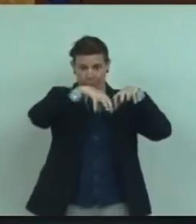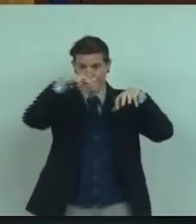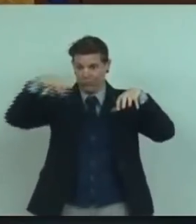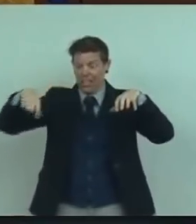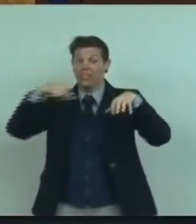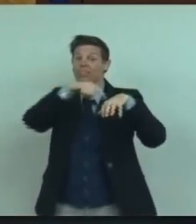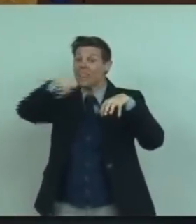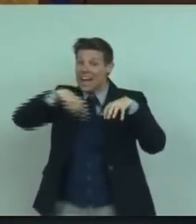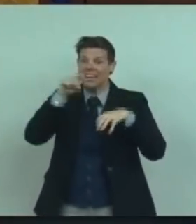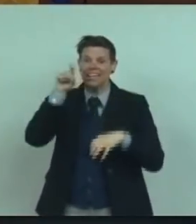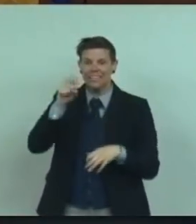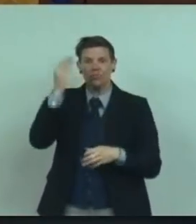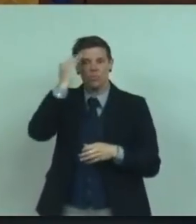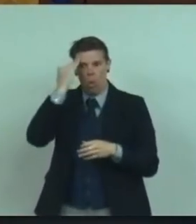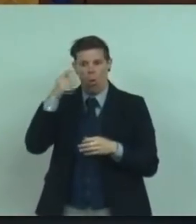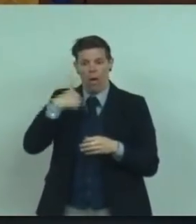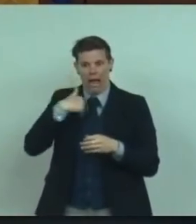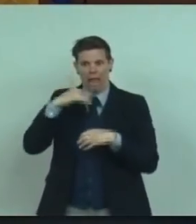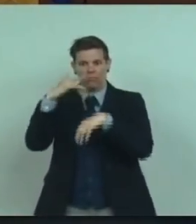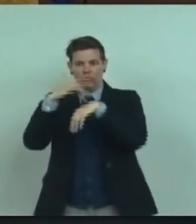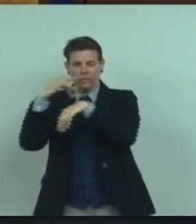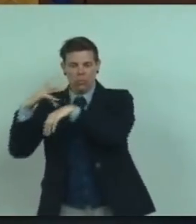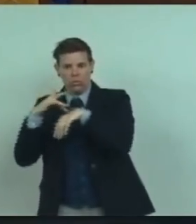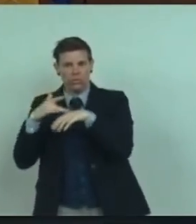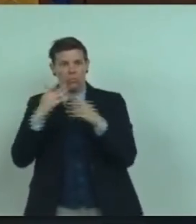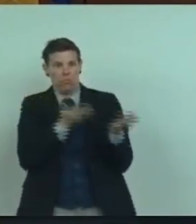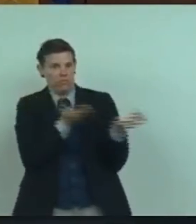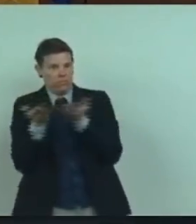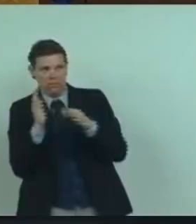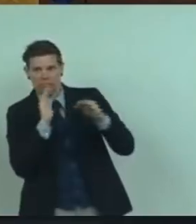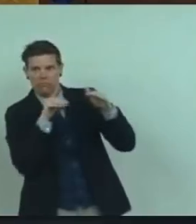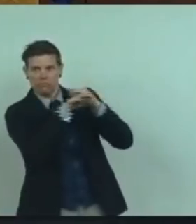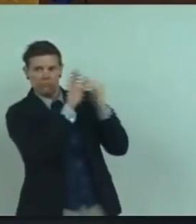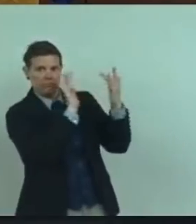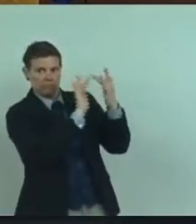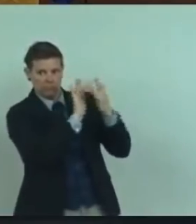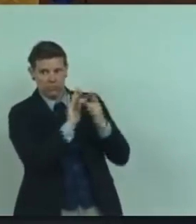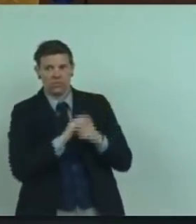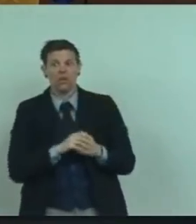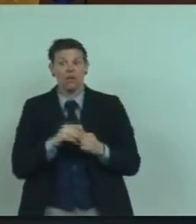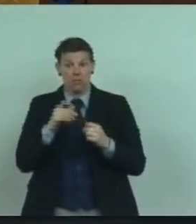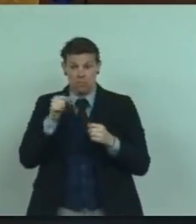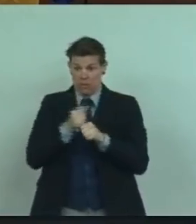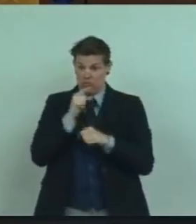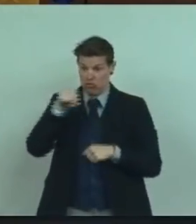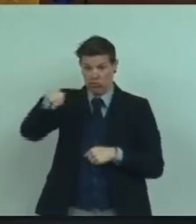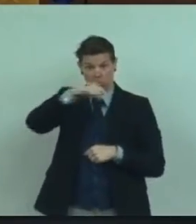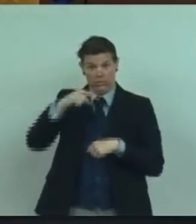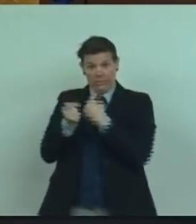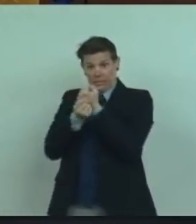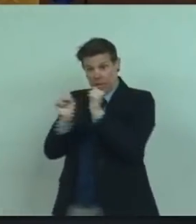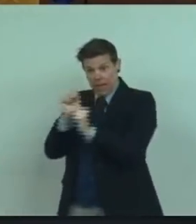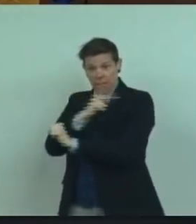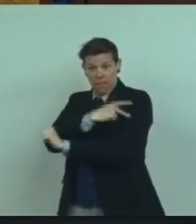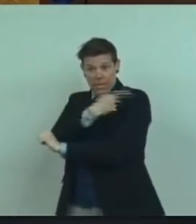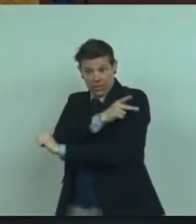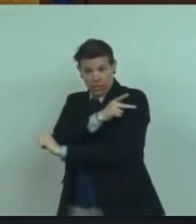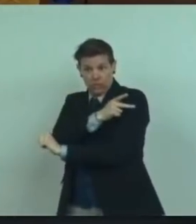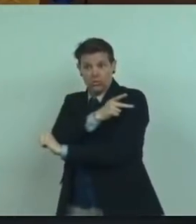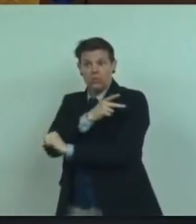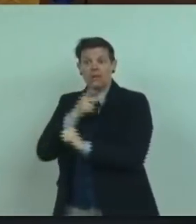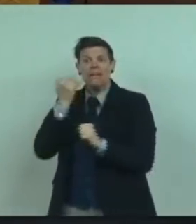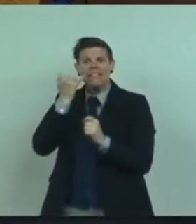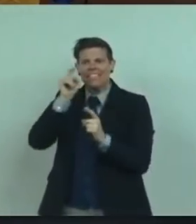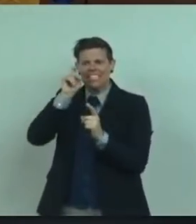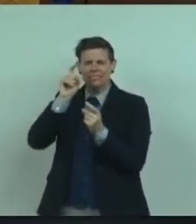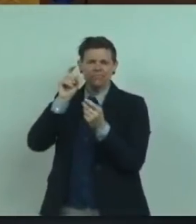move patients where they need specific resources in, say, Bernalillo County and Santa Fe County. So it's going